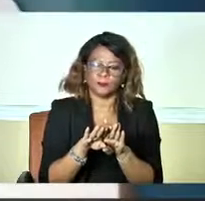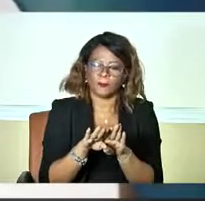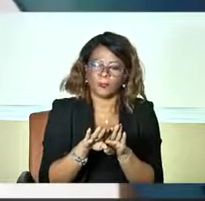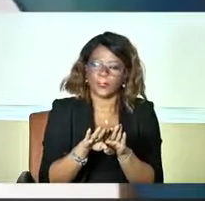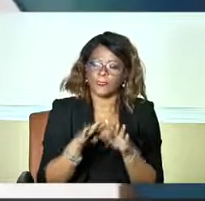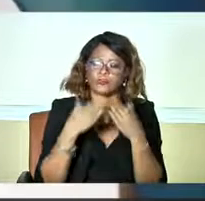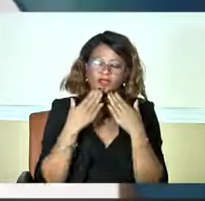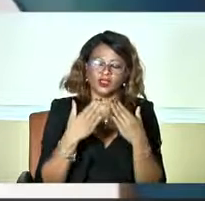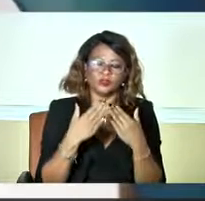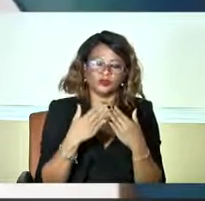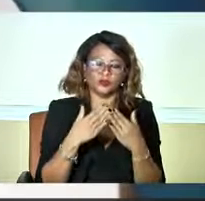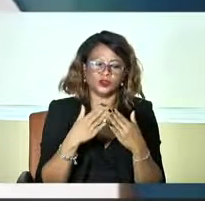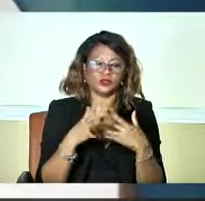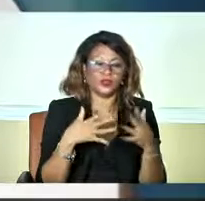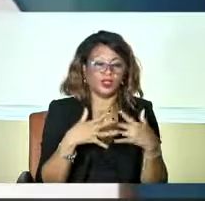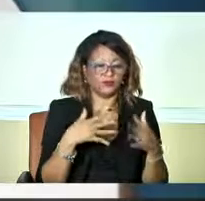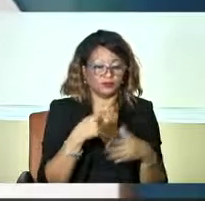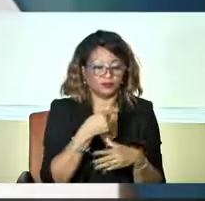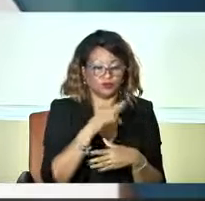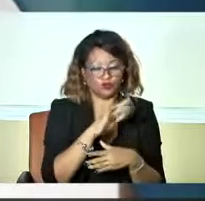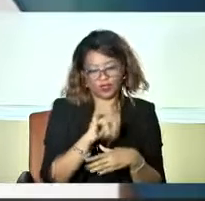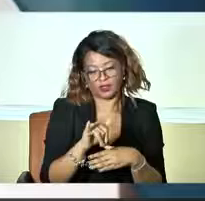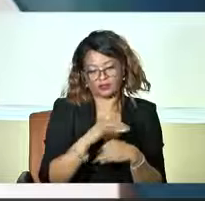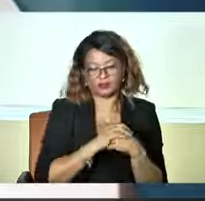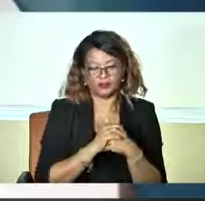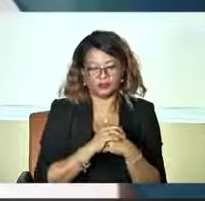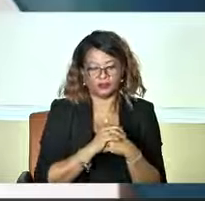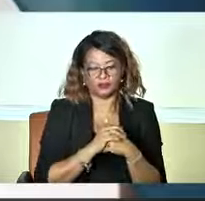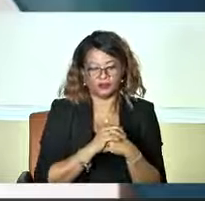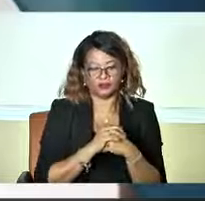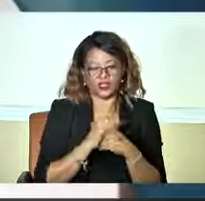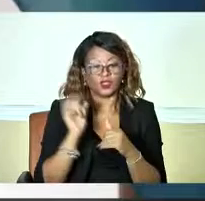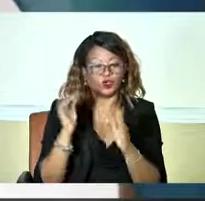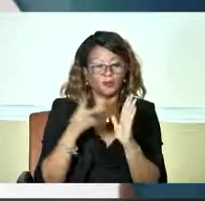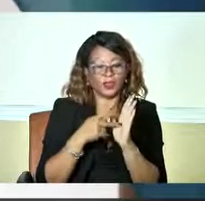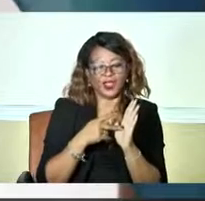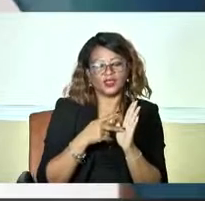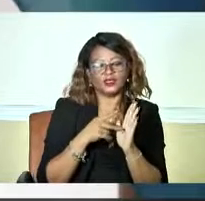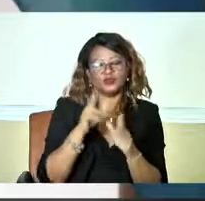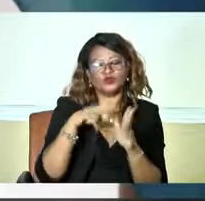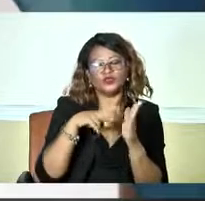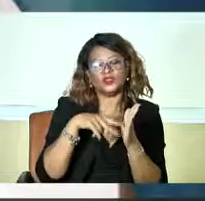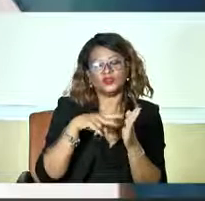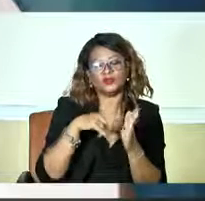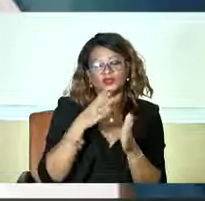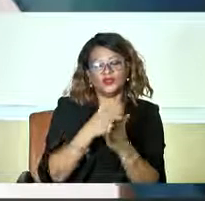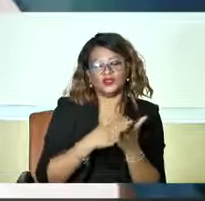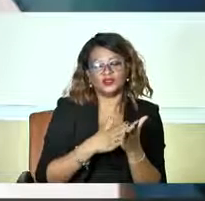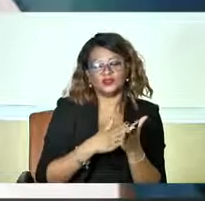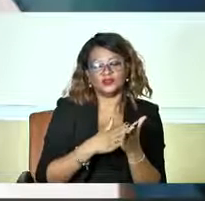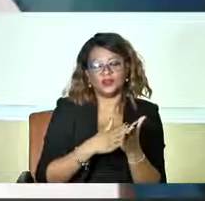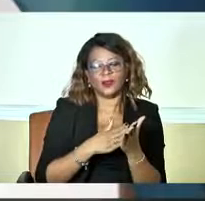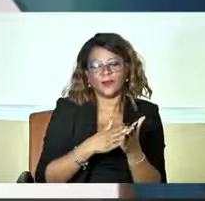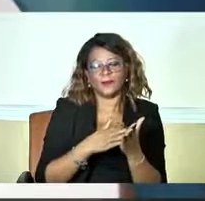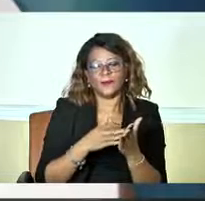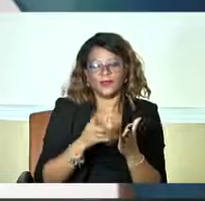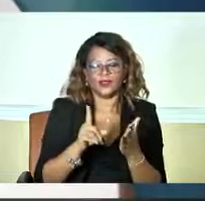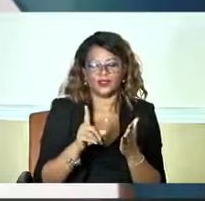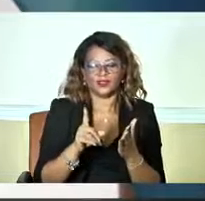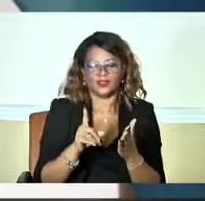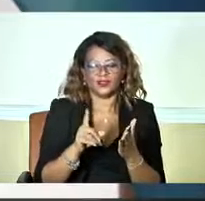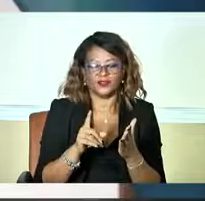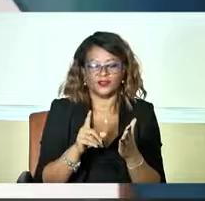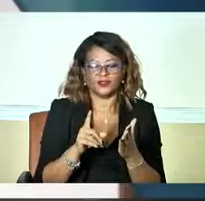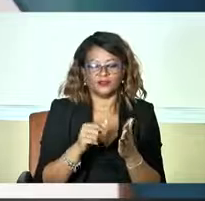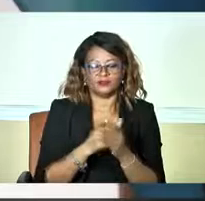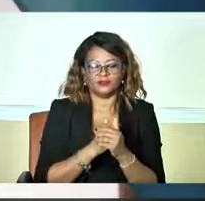Thank you very much, Ms. Gray. I could just go back and read the portion, but as I